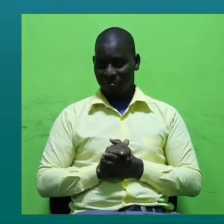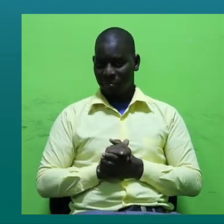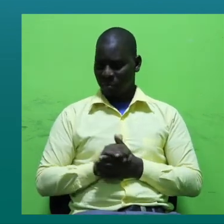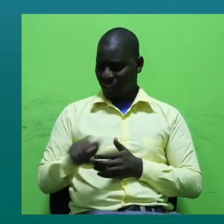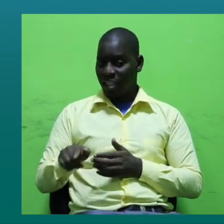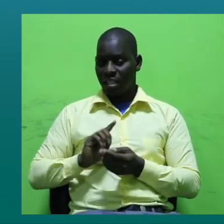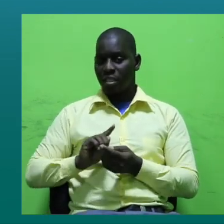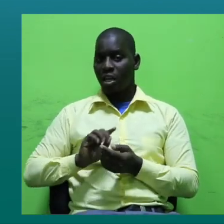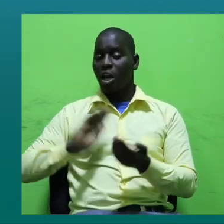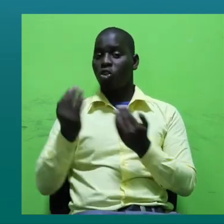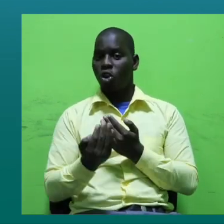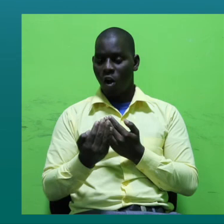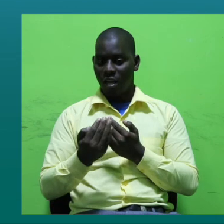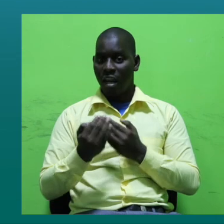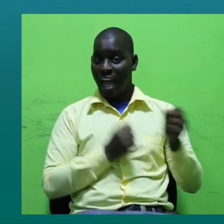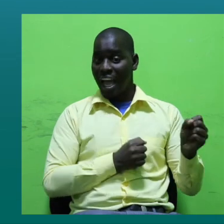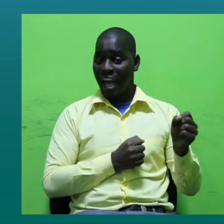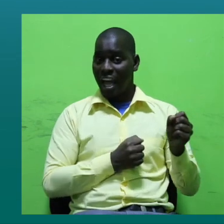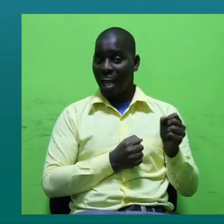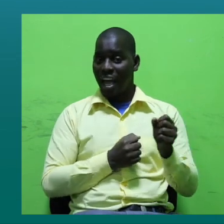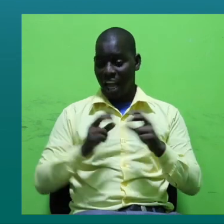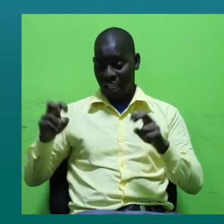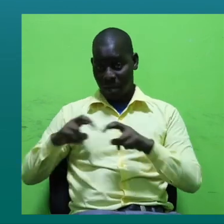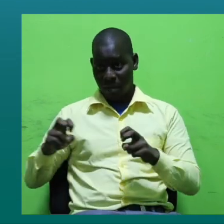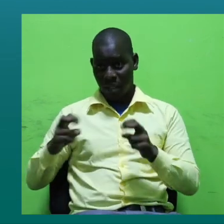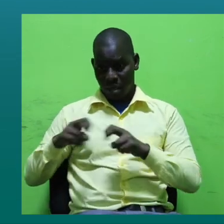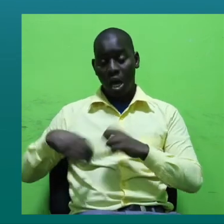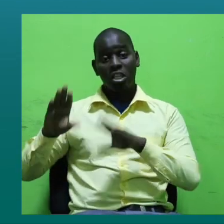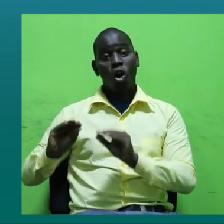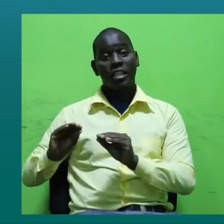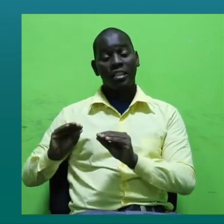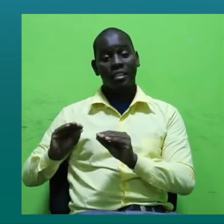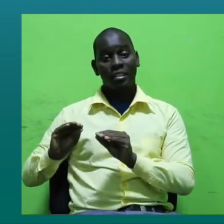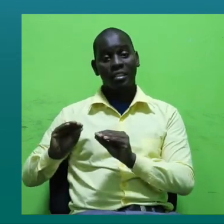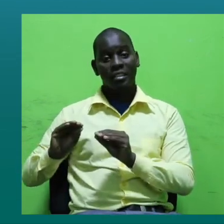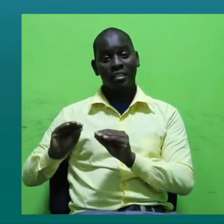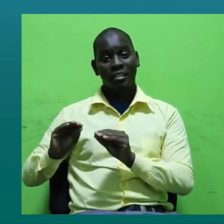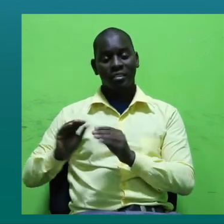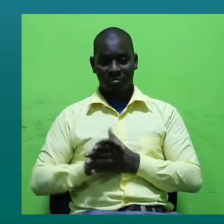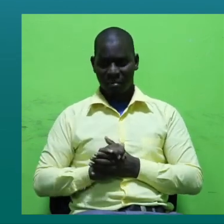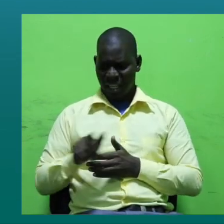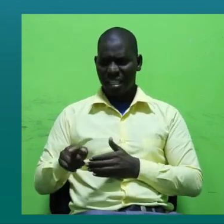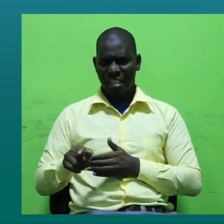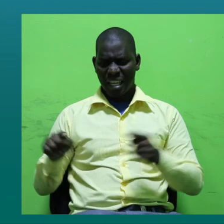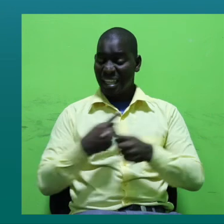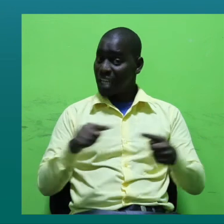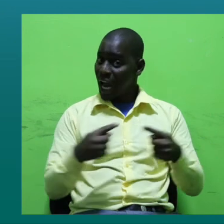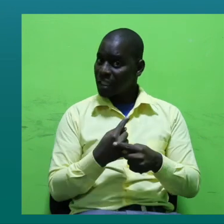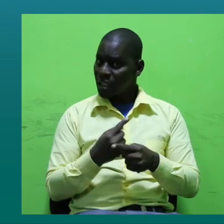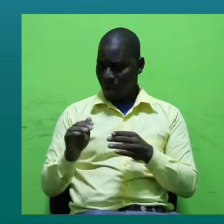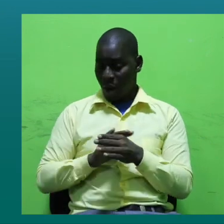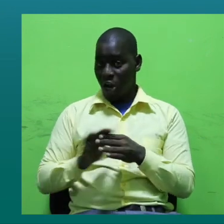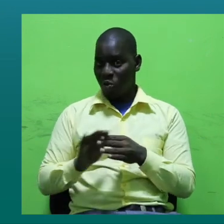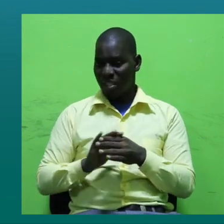ensure that the results are the same. Data interpretation or analysis. After finishing the